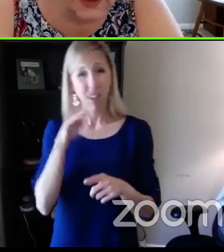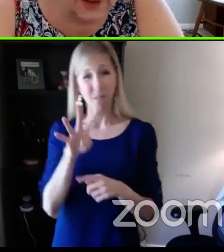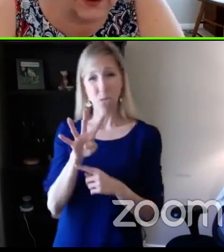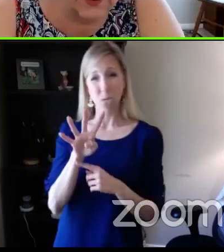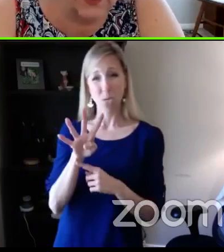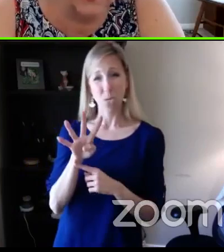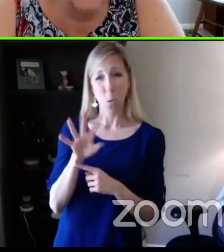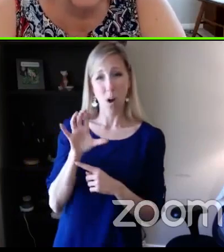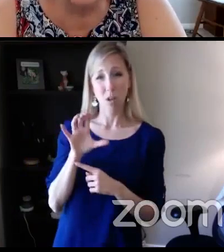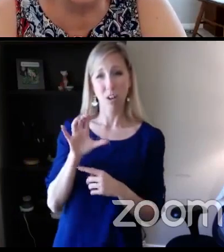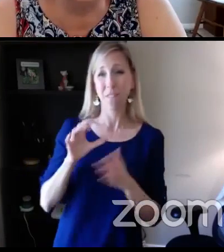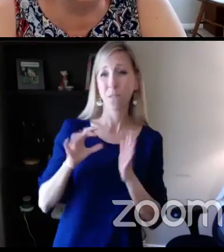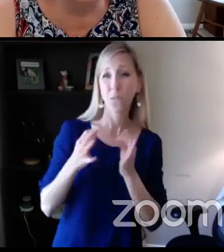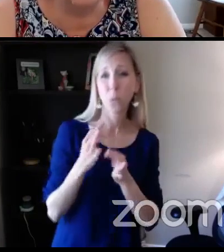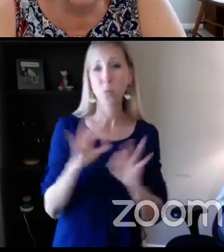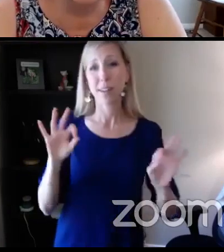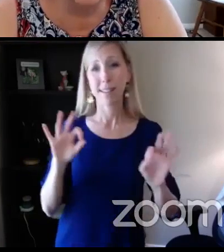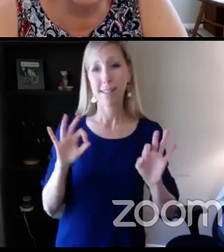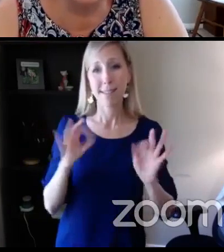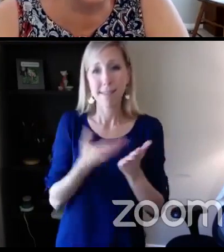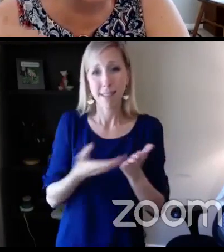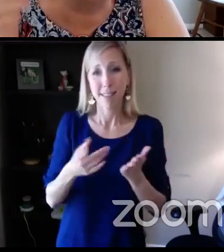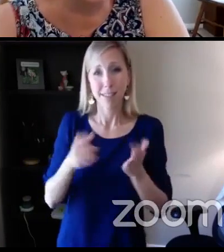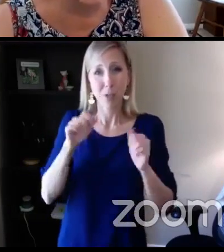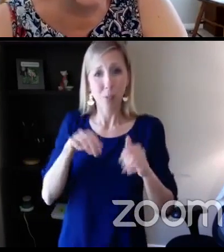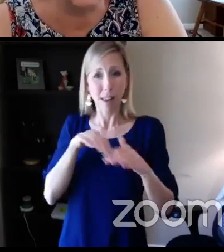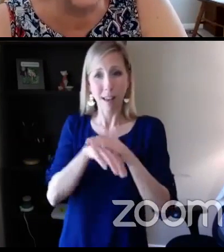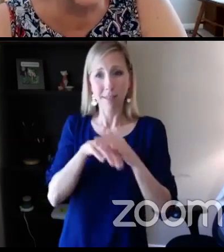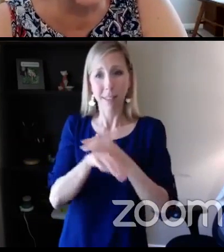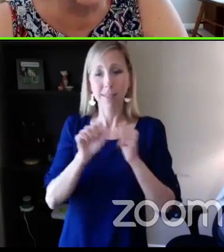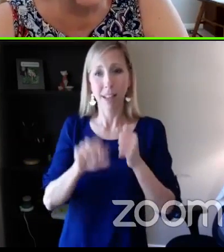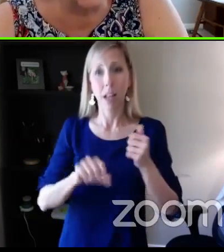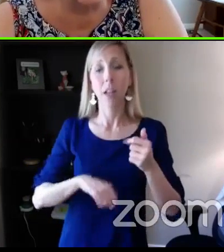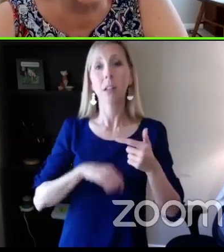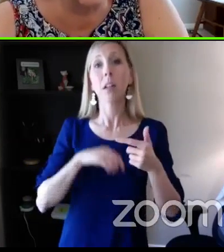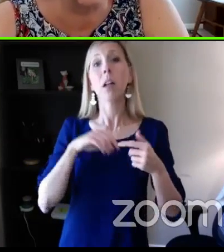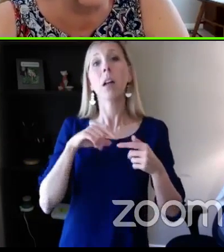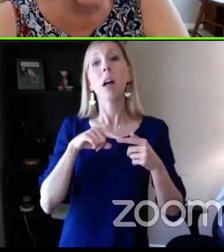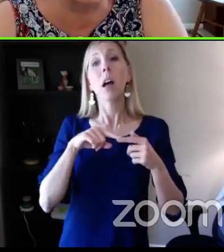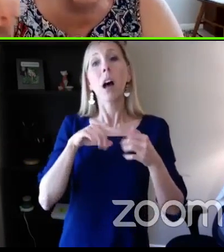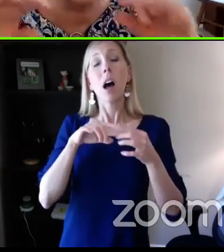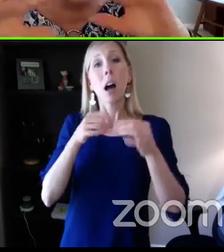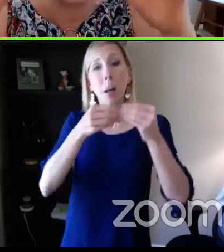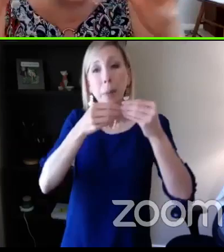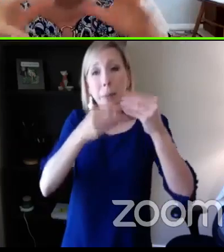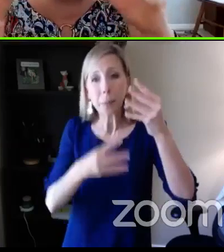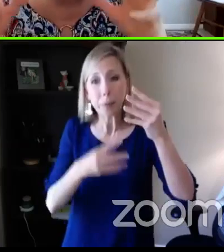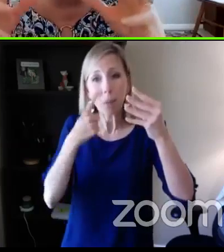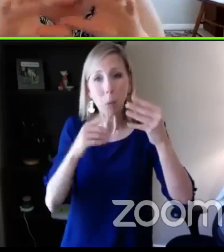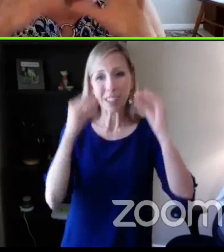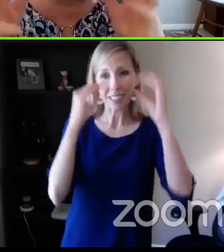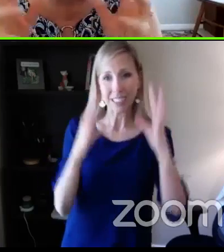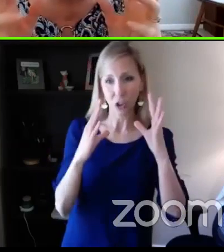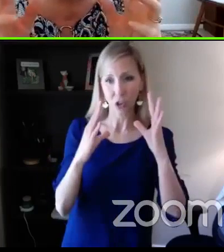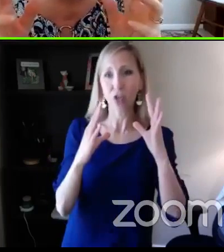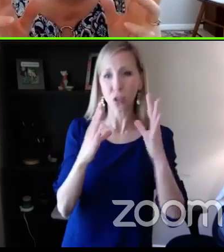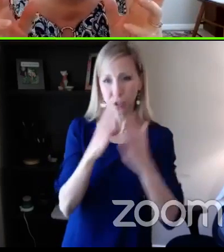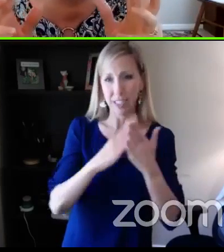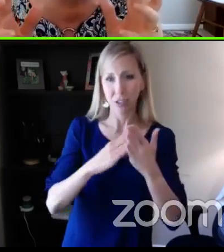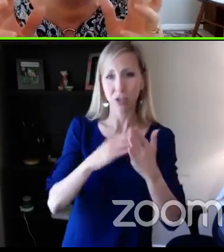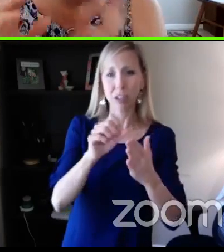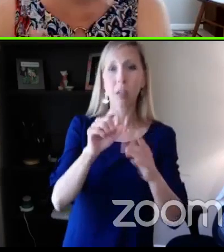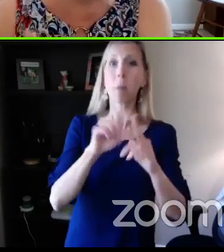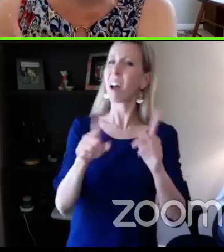on takeout. Mm-hmm. Right. And a lot of those are under the teacher information section, but that's just kind of what we put all